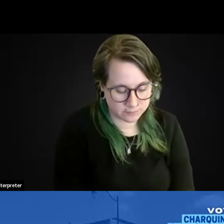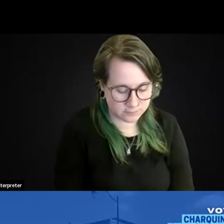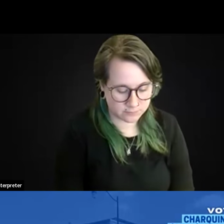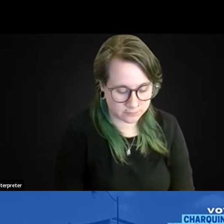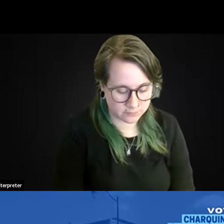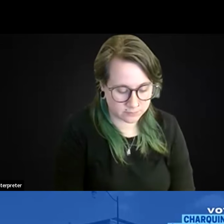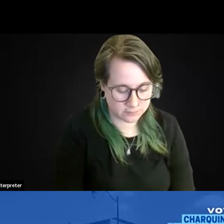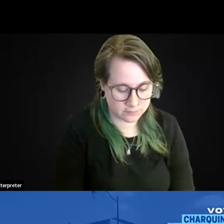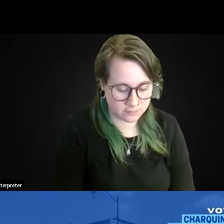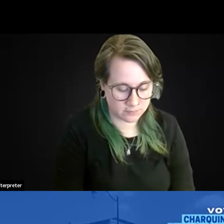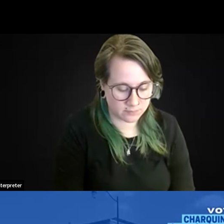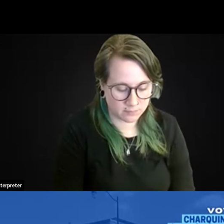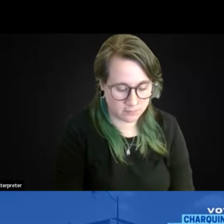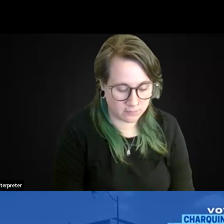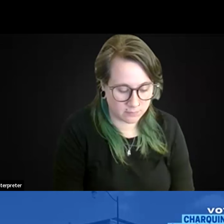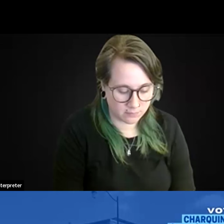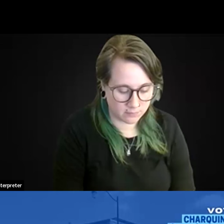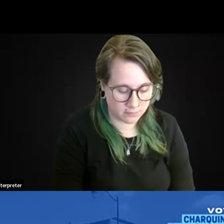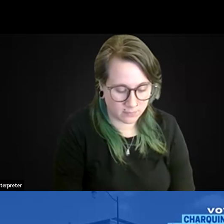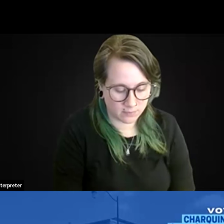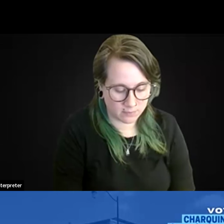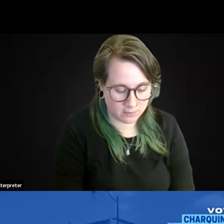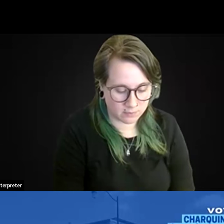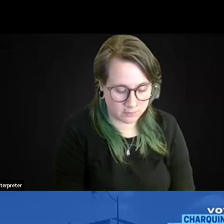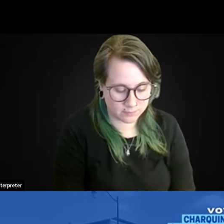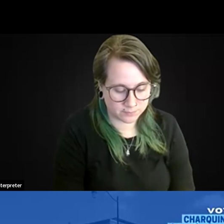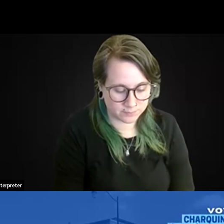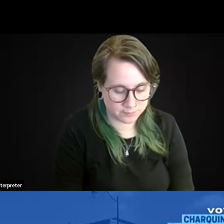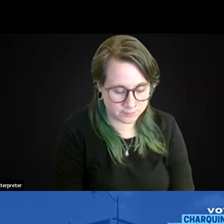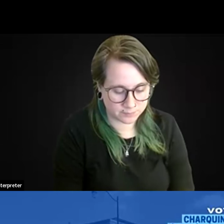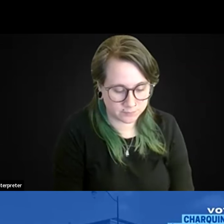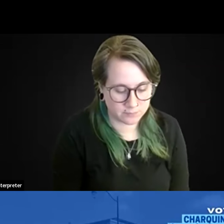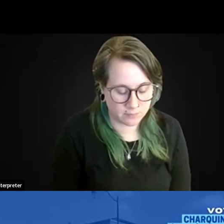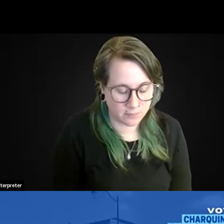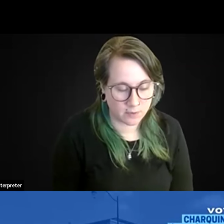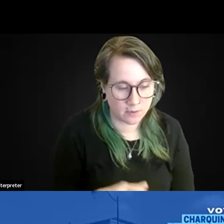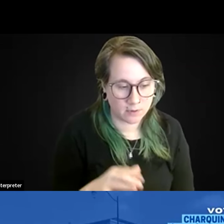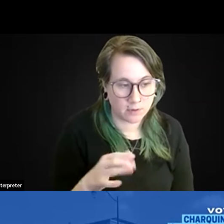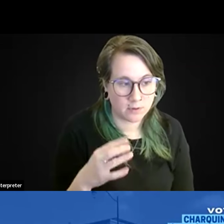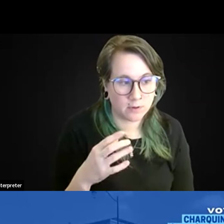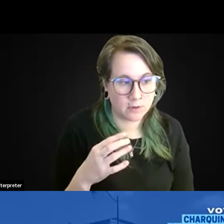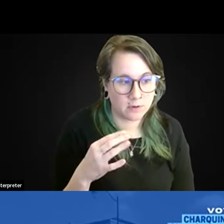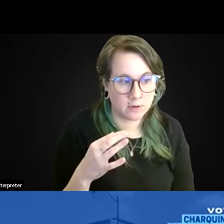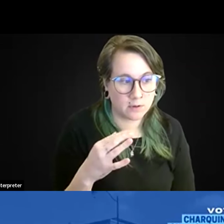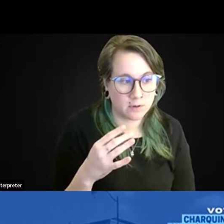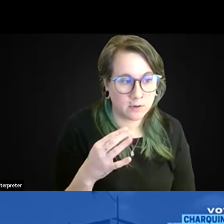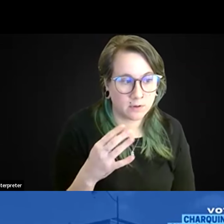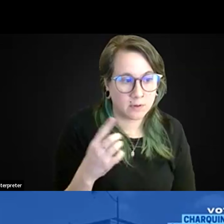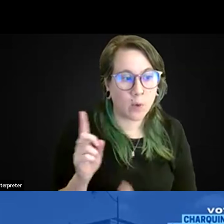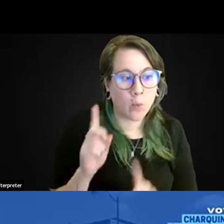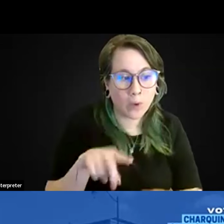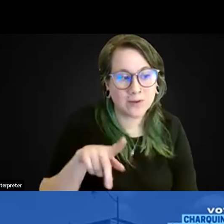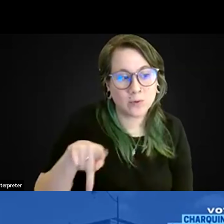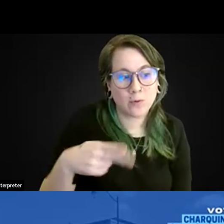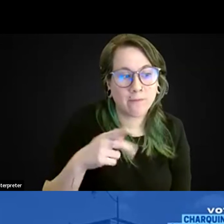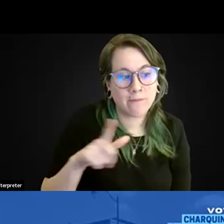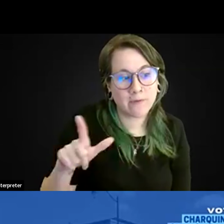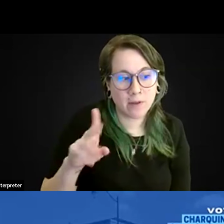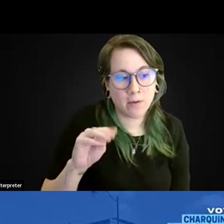Phil Mendelson's meeting and was saying, well, to keep your glass from being